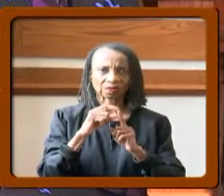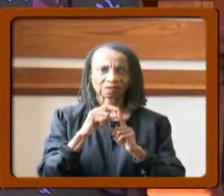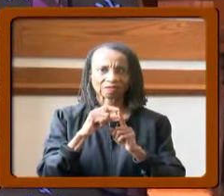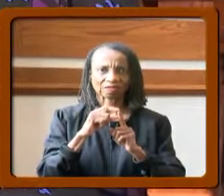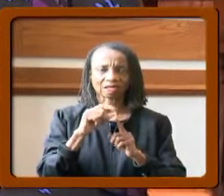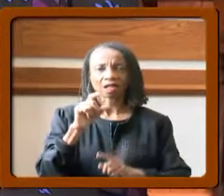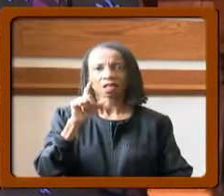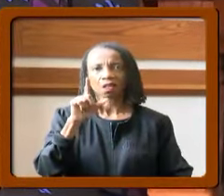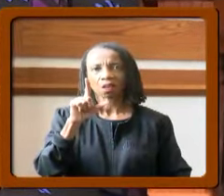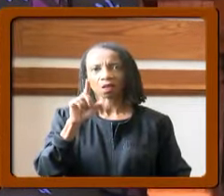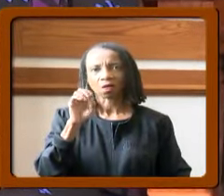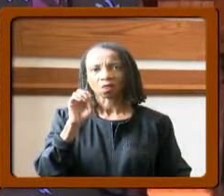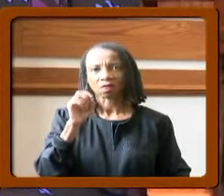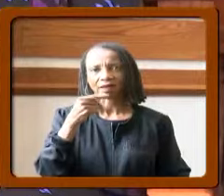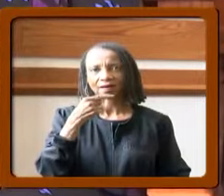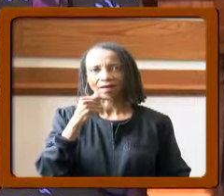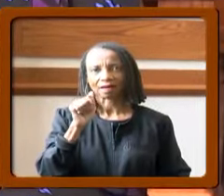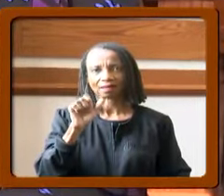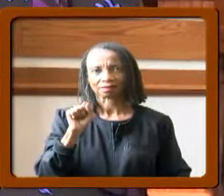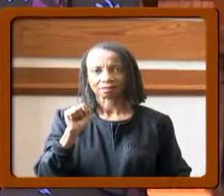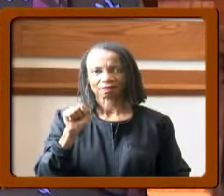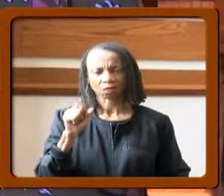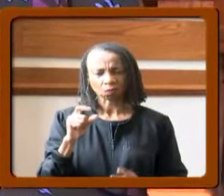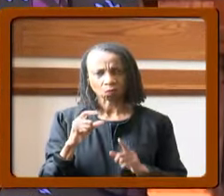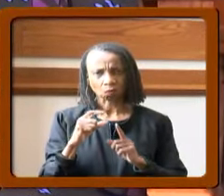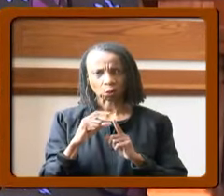the Logos,